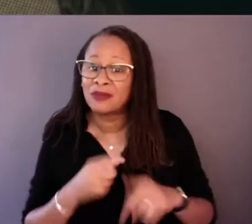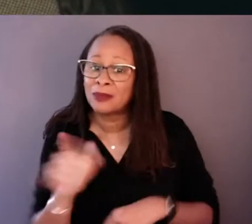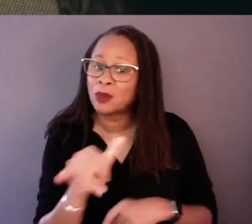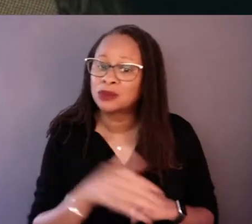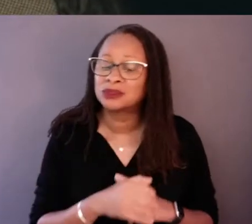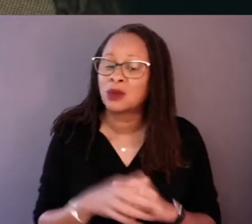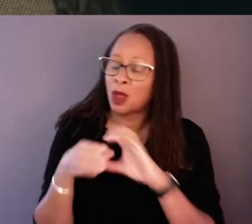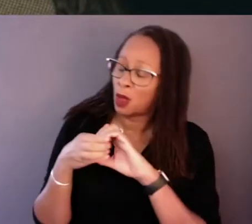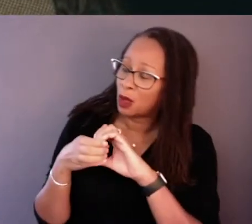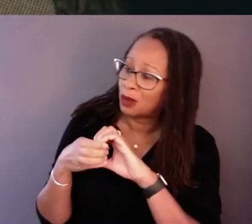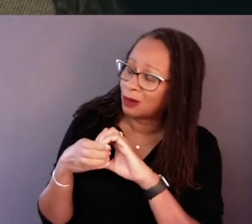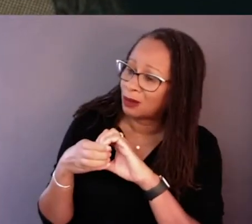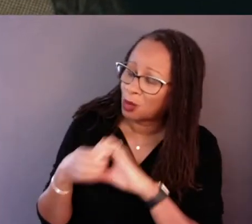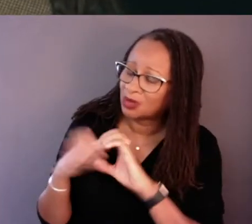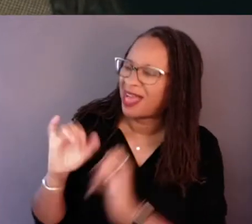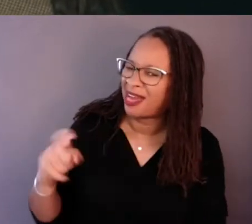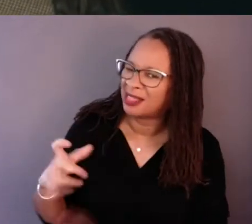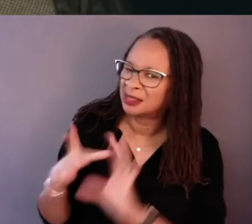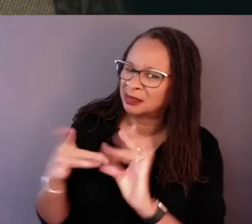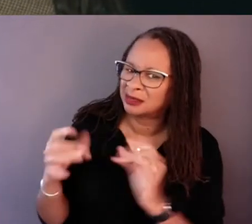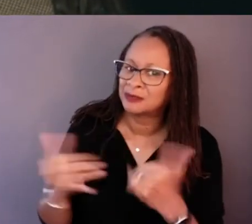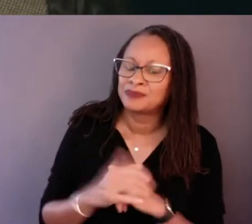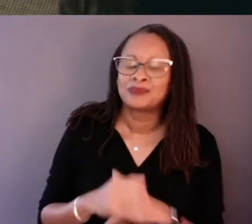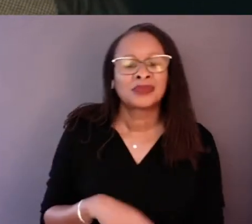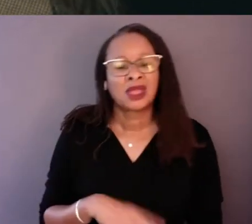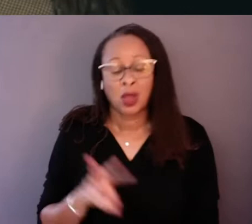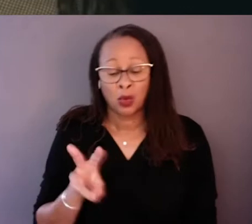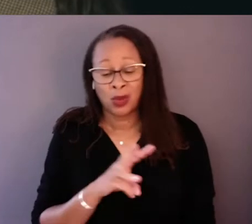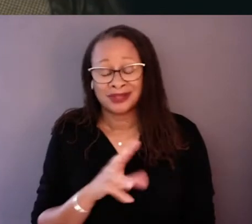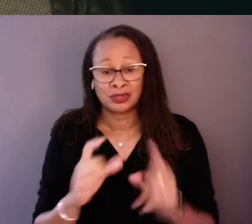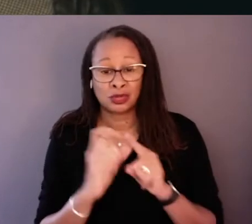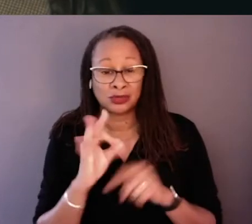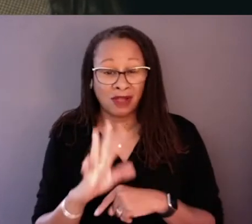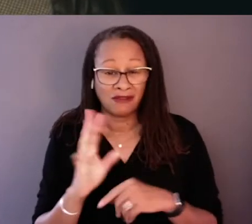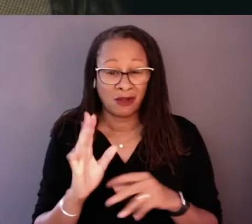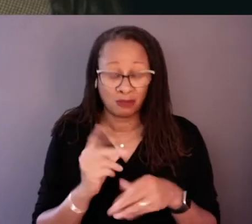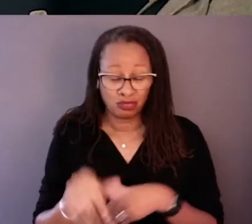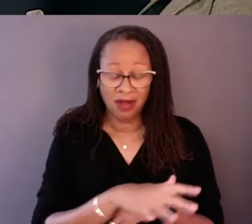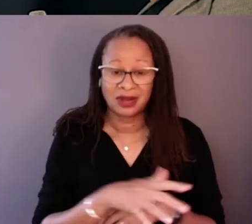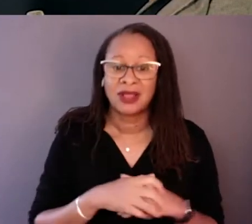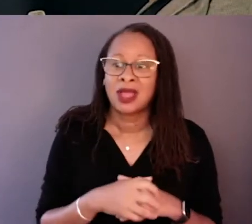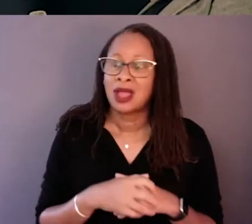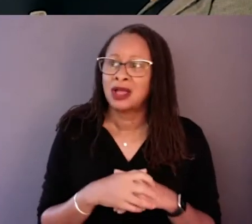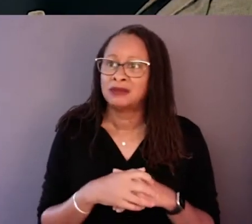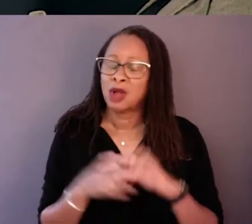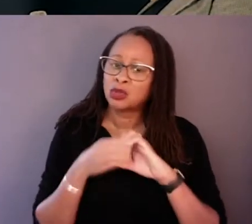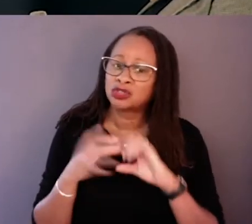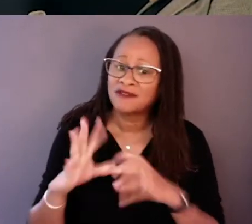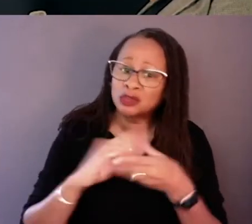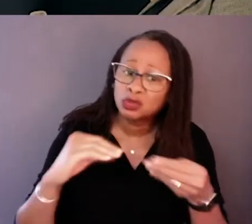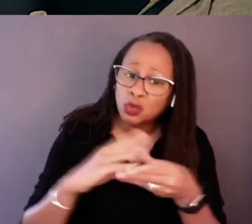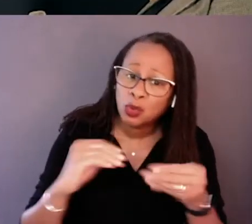Ownership in, you know, sort of Western terms of property and things like that, but also ownership over narrative and ownership over